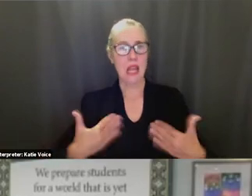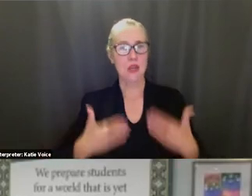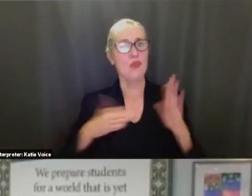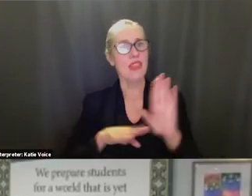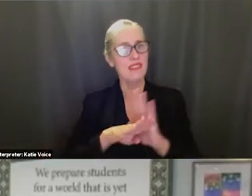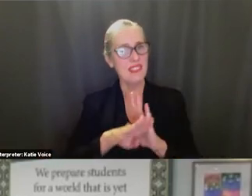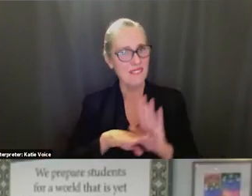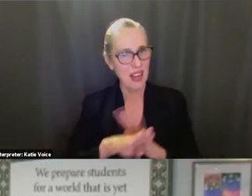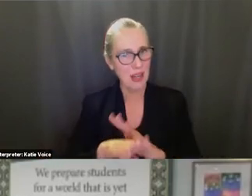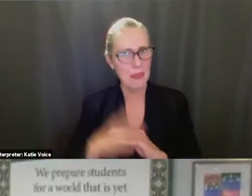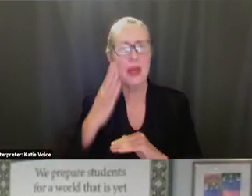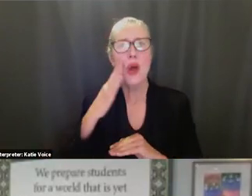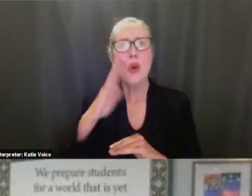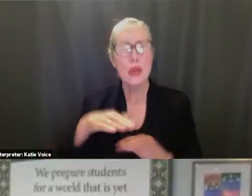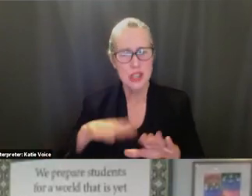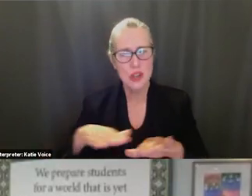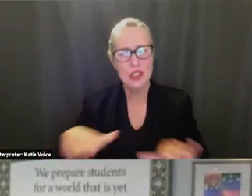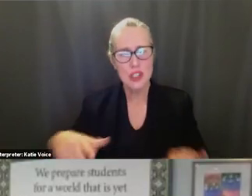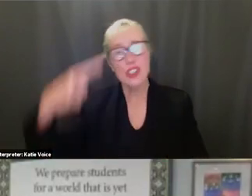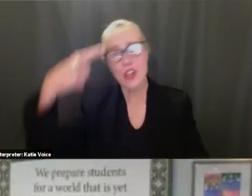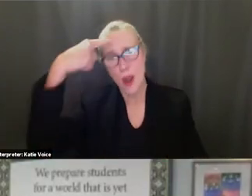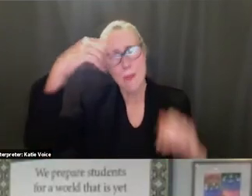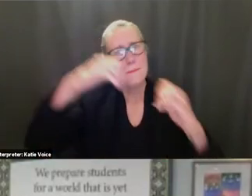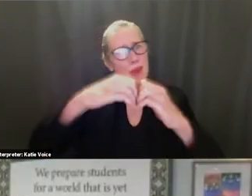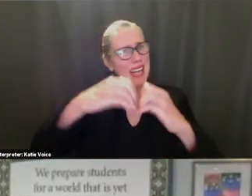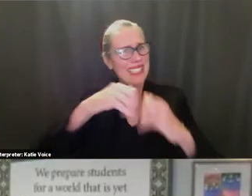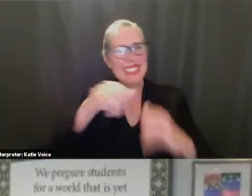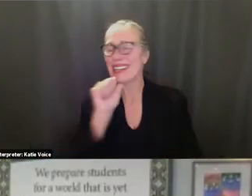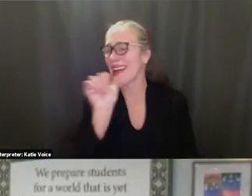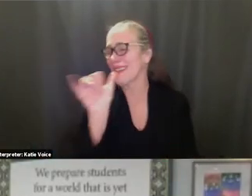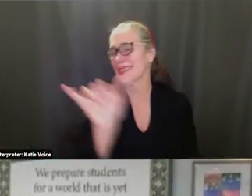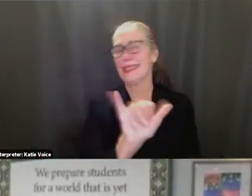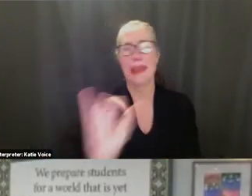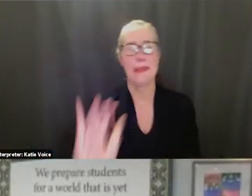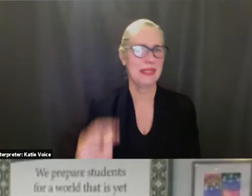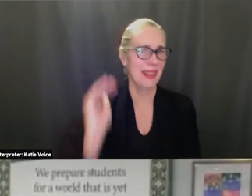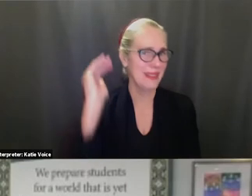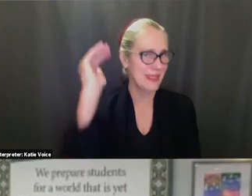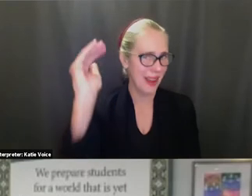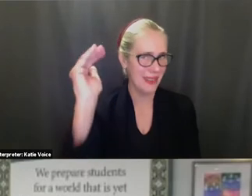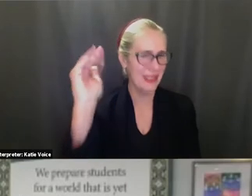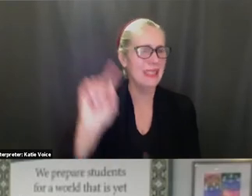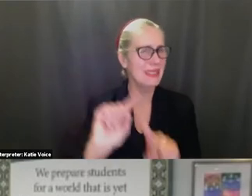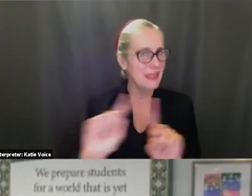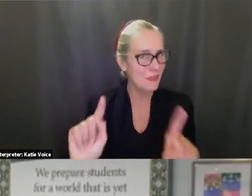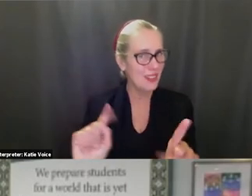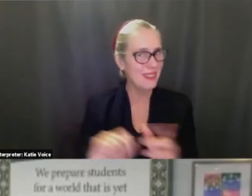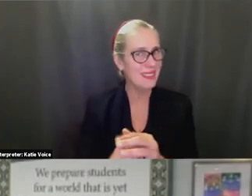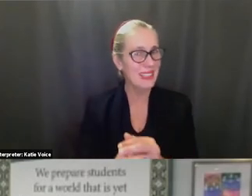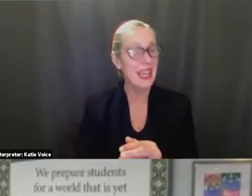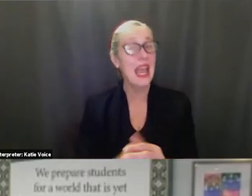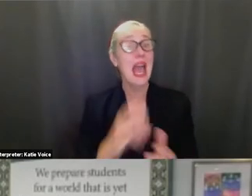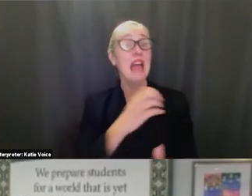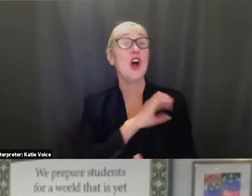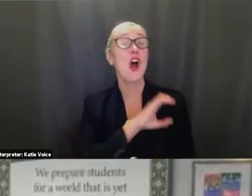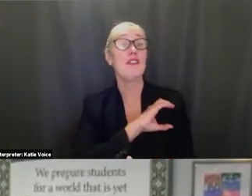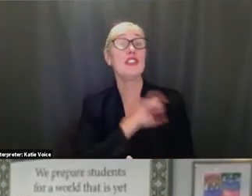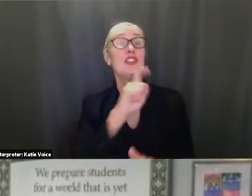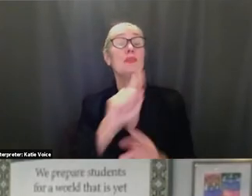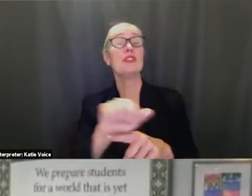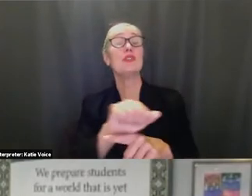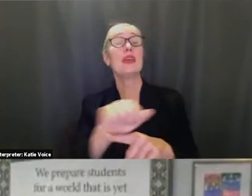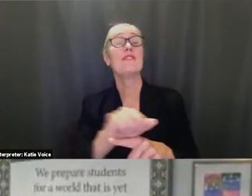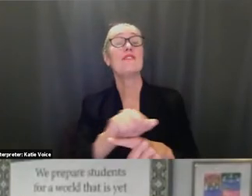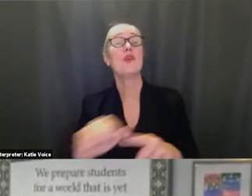because we note that children's brains are not the same as adults the officers also should be trained in implicit